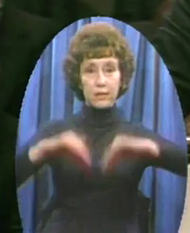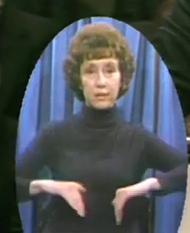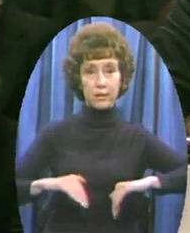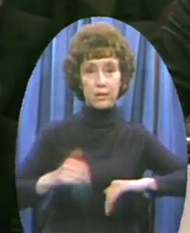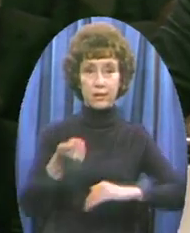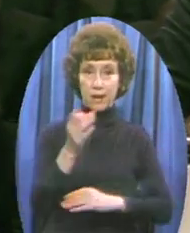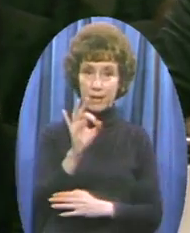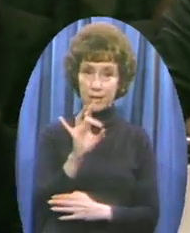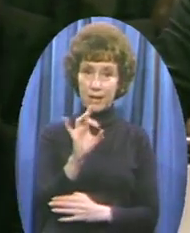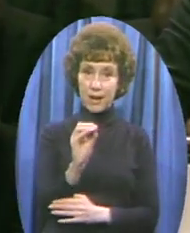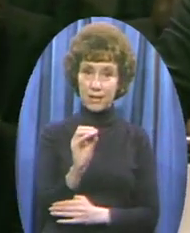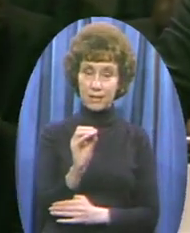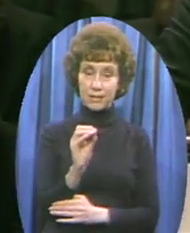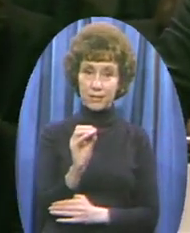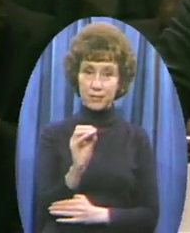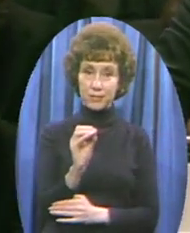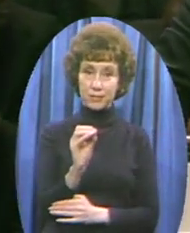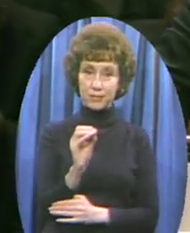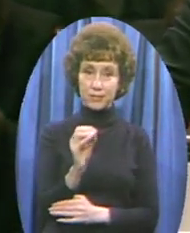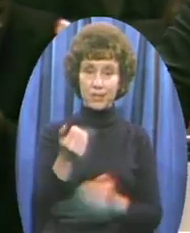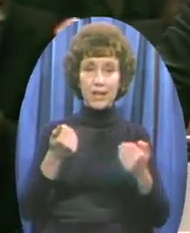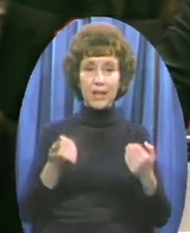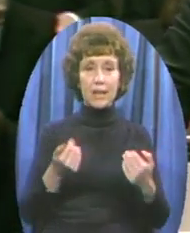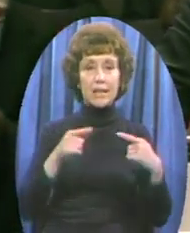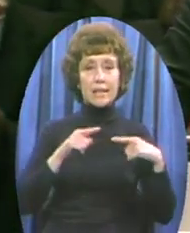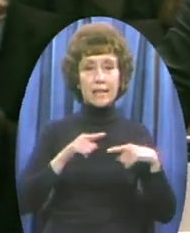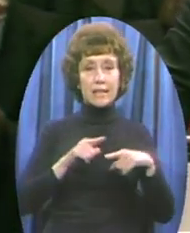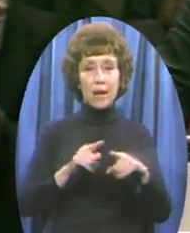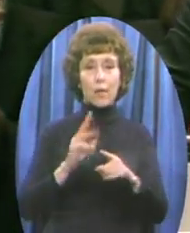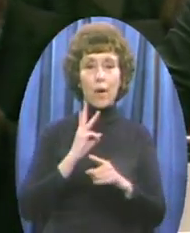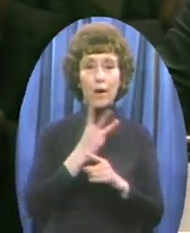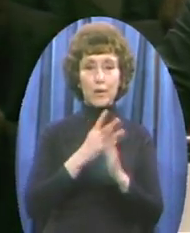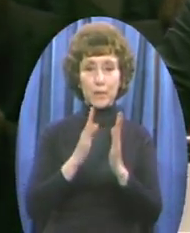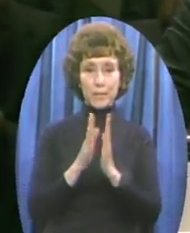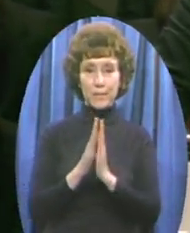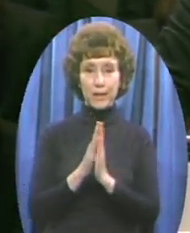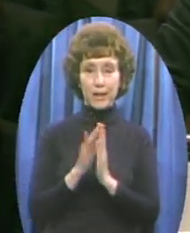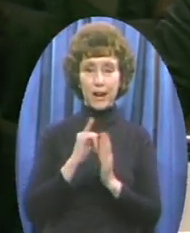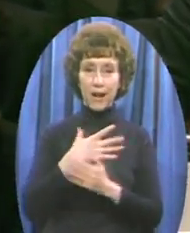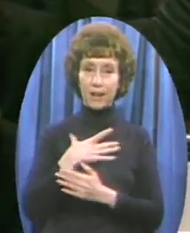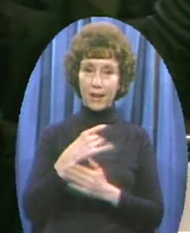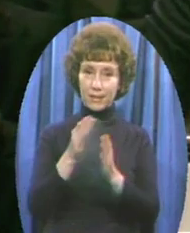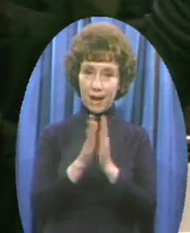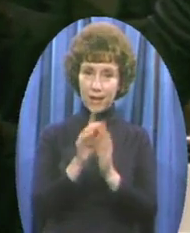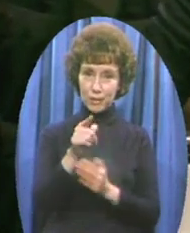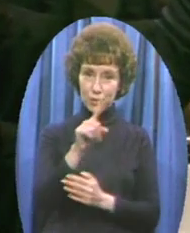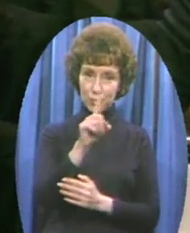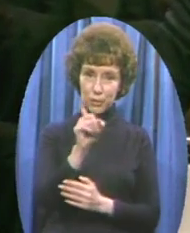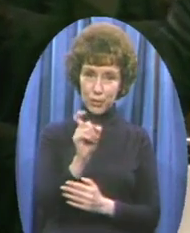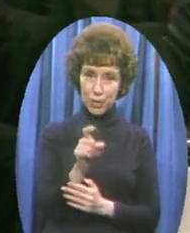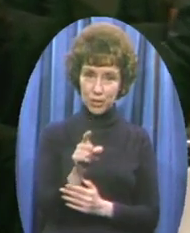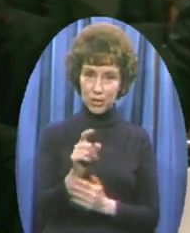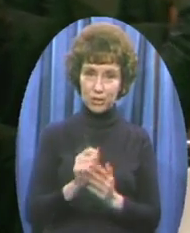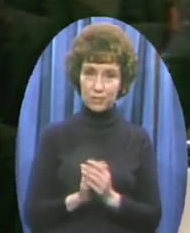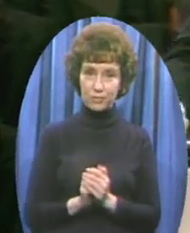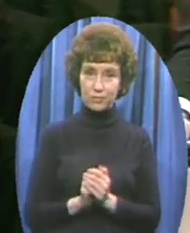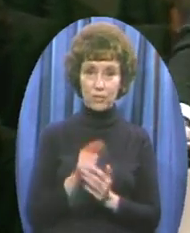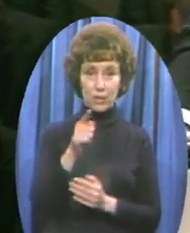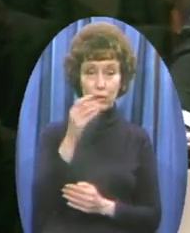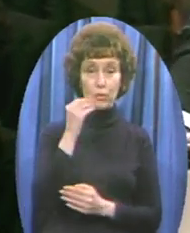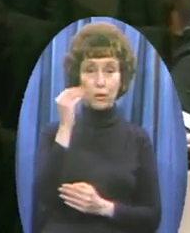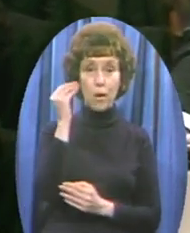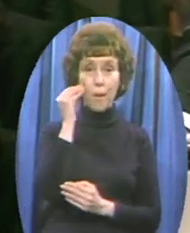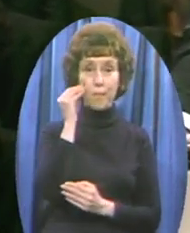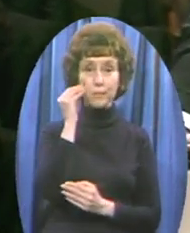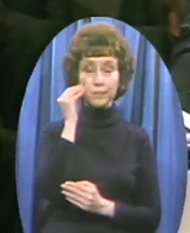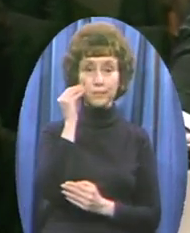While our heads are bowed and eyes are closed, I'd like to ask you a question there sitting in the pew or by the television